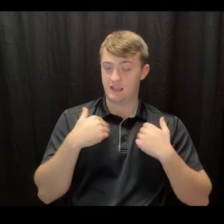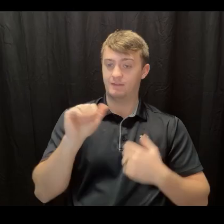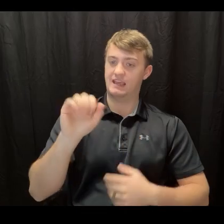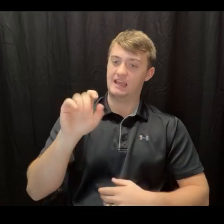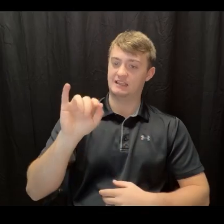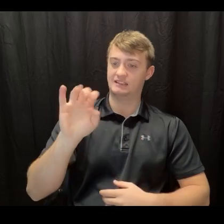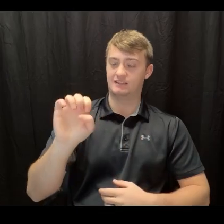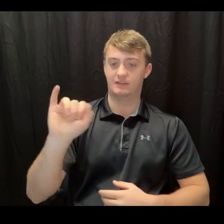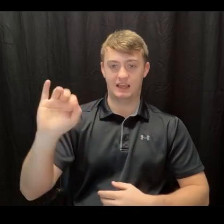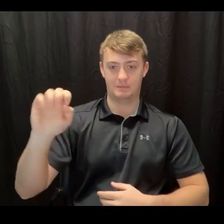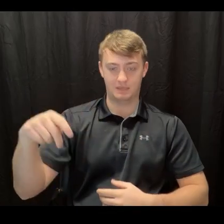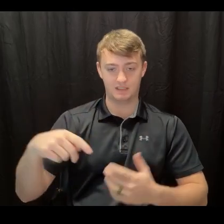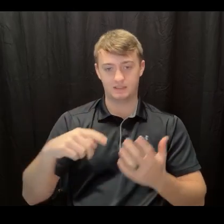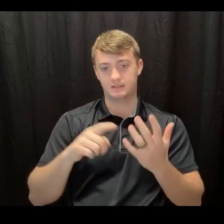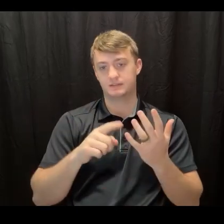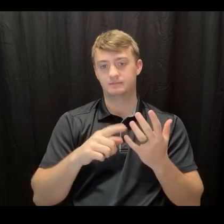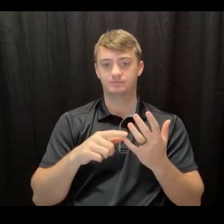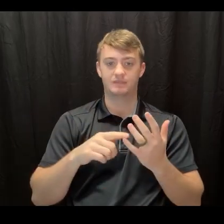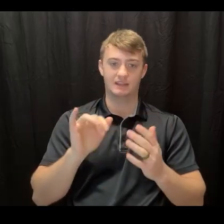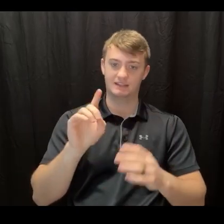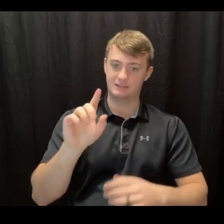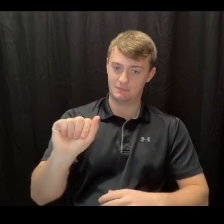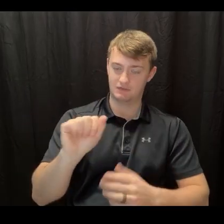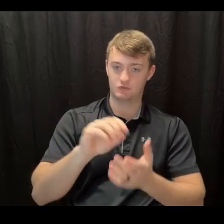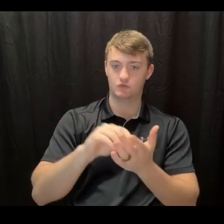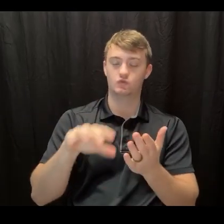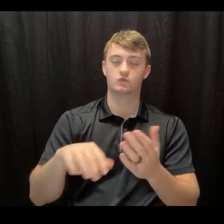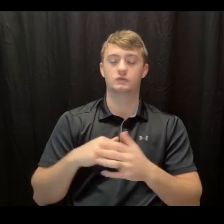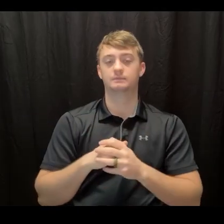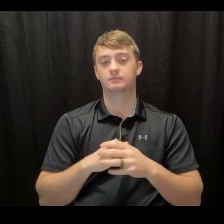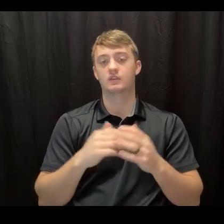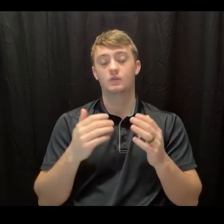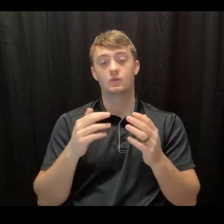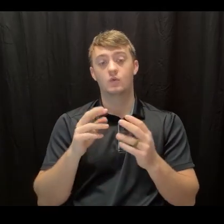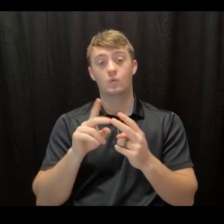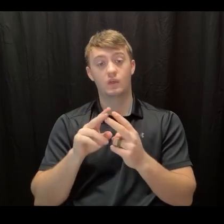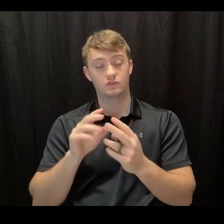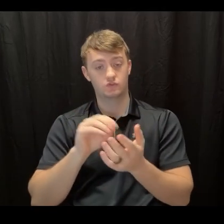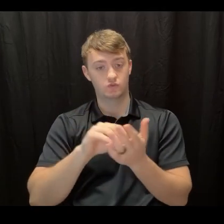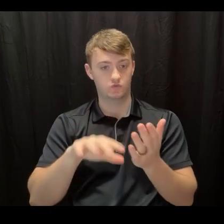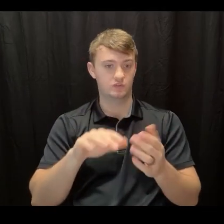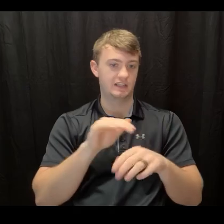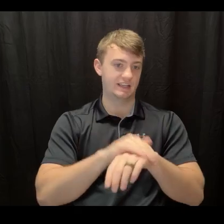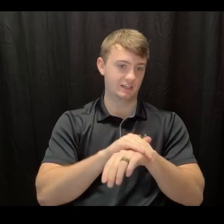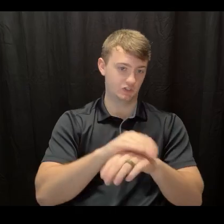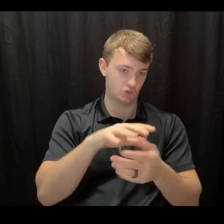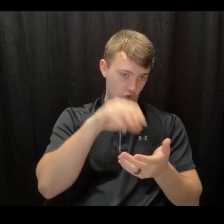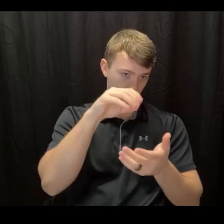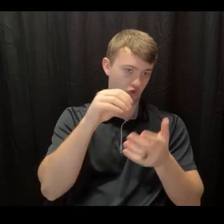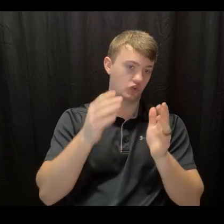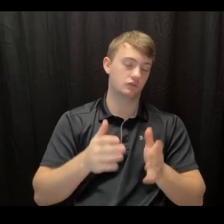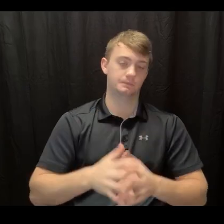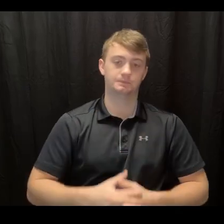an active IEP, the primary disability of the student, and whether or not the student is an English